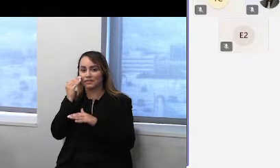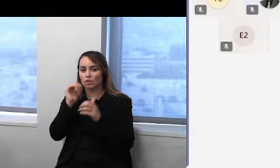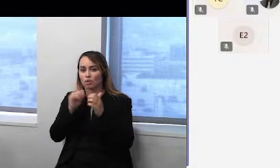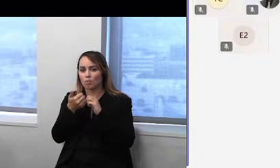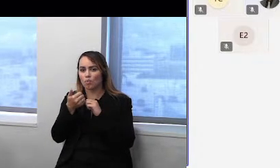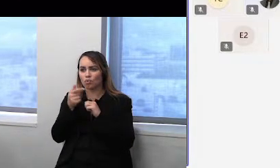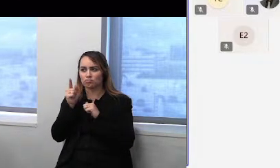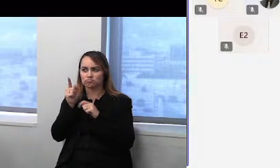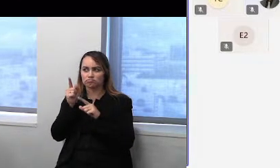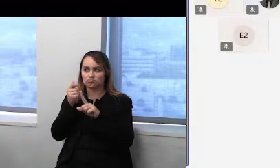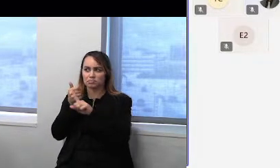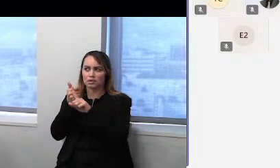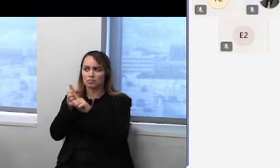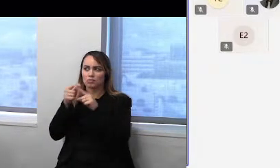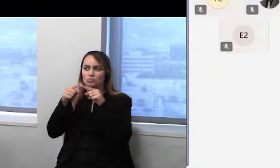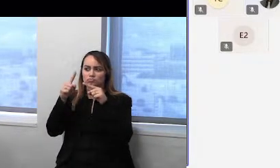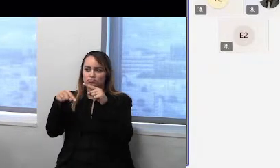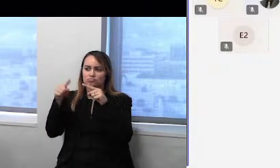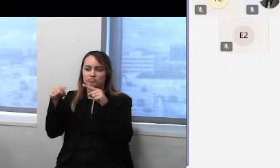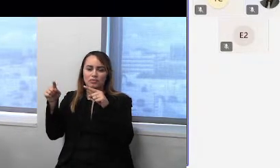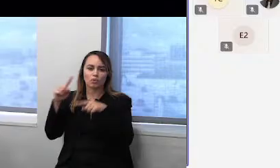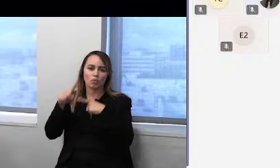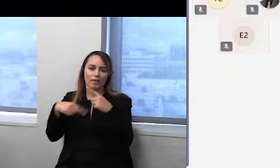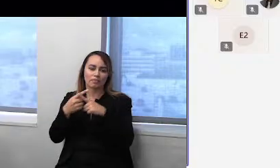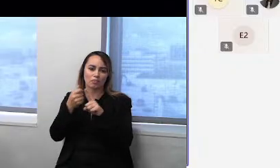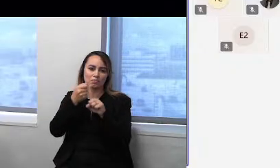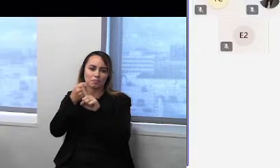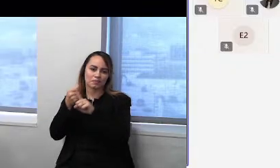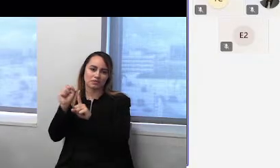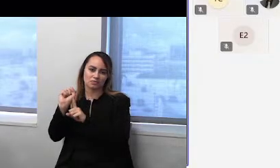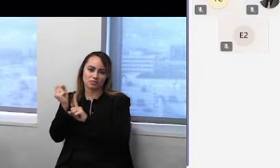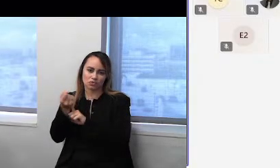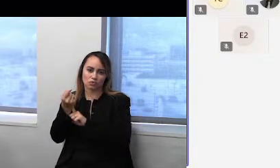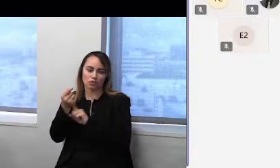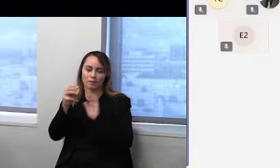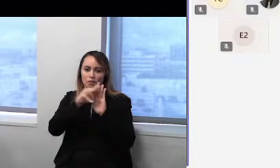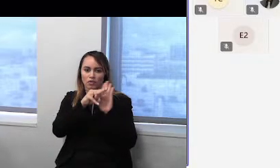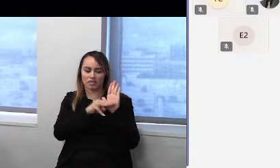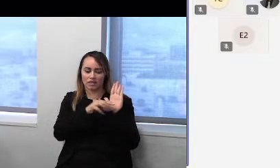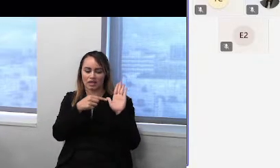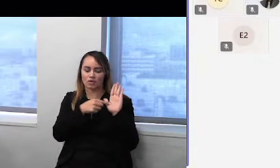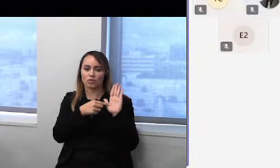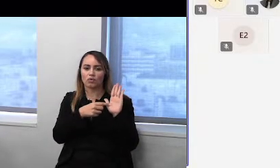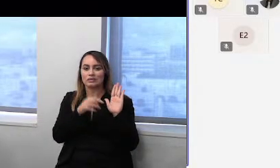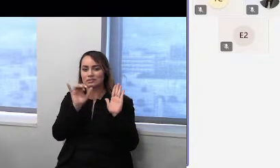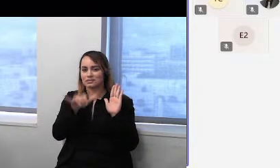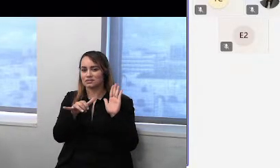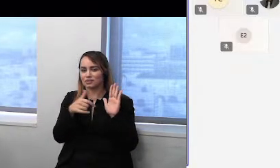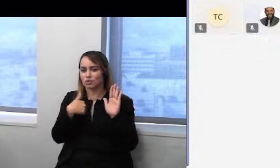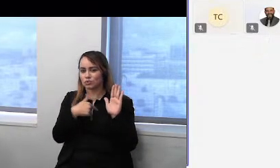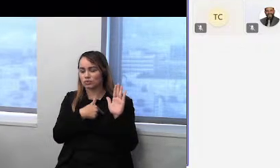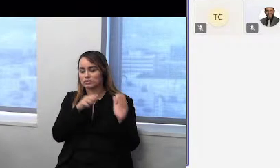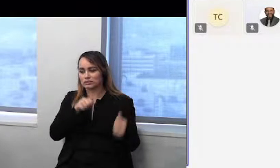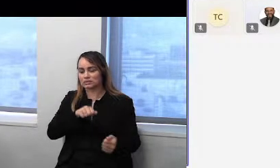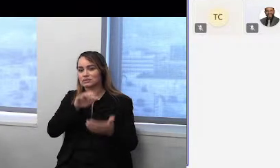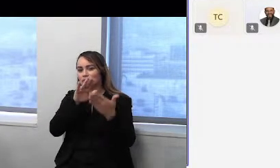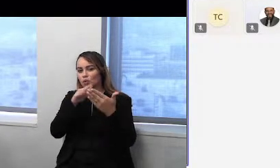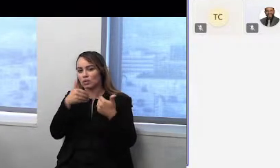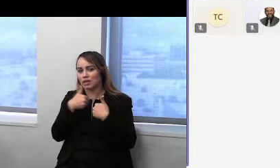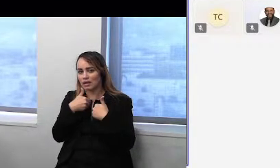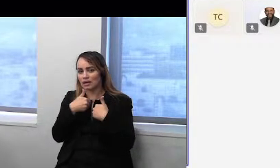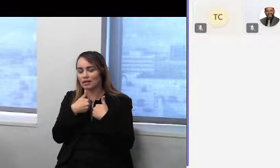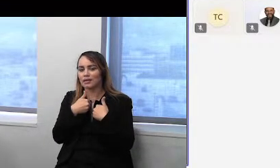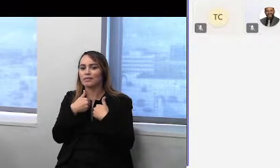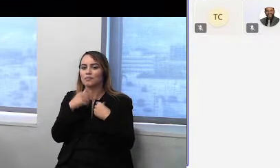dynamic events, right? And the dynamic modeling. That is one of the biggest challenges for us to determine whether or not the system has either enough